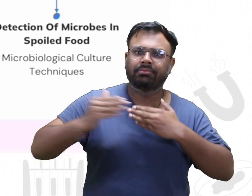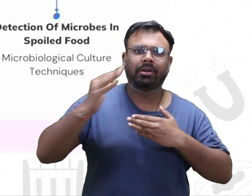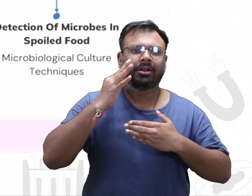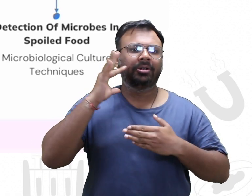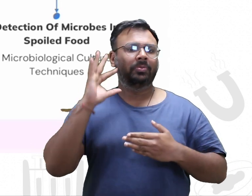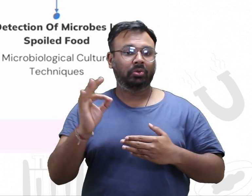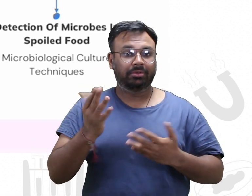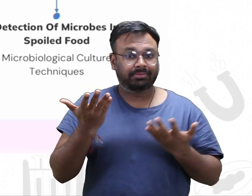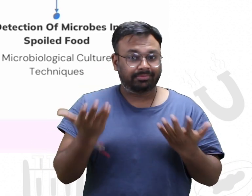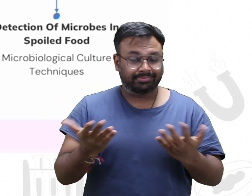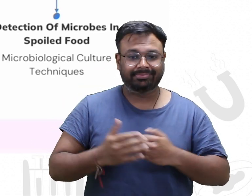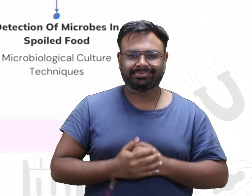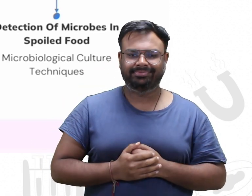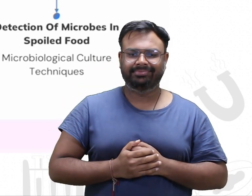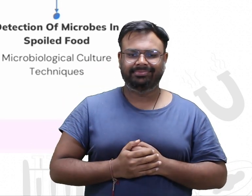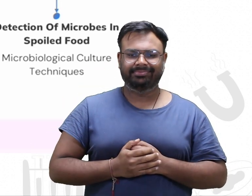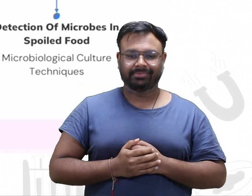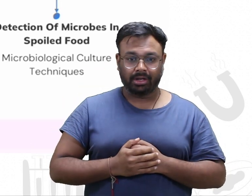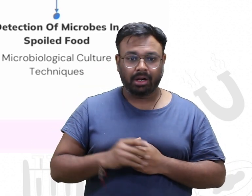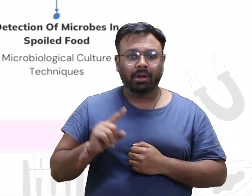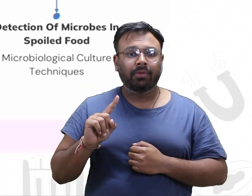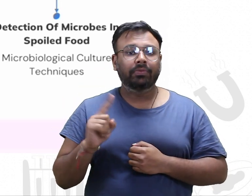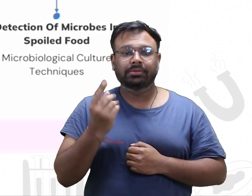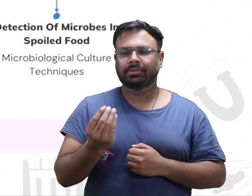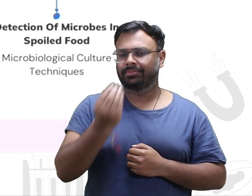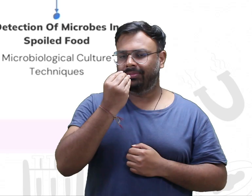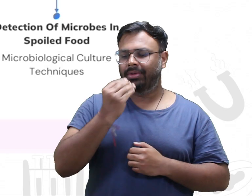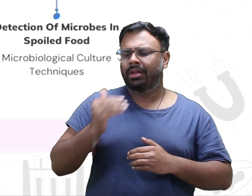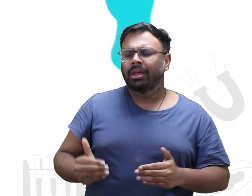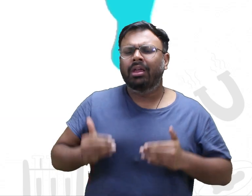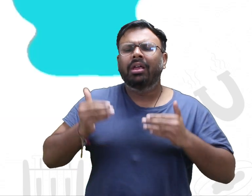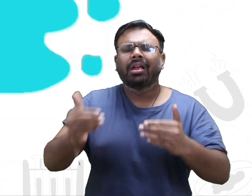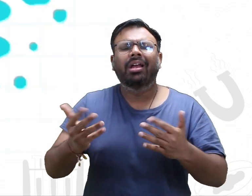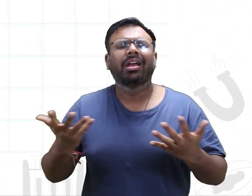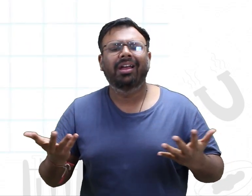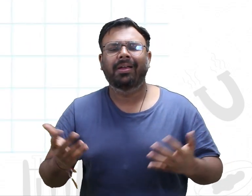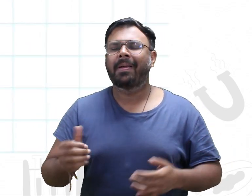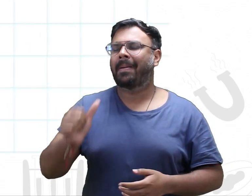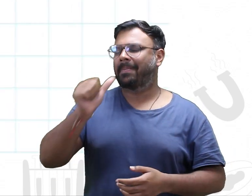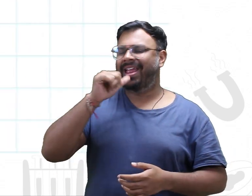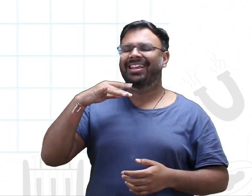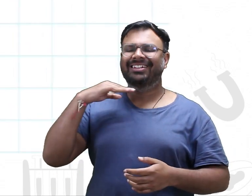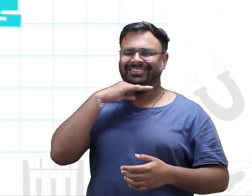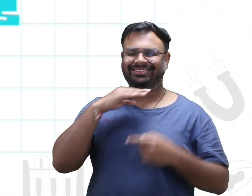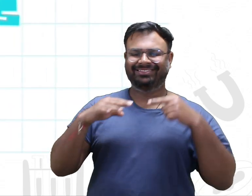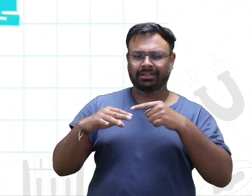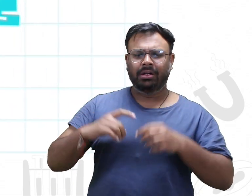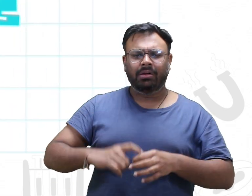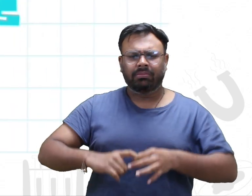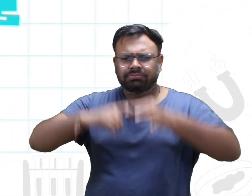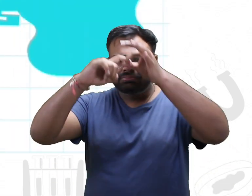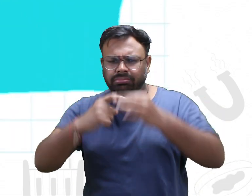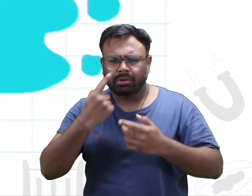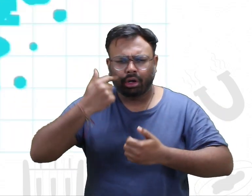discover essential practices to ensure safe and sustainable food choices. First, we will move to water contamination